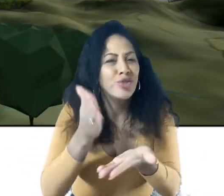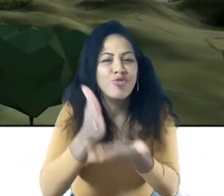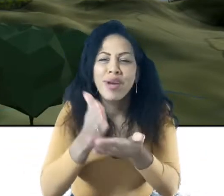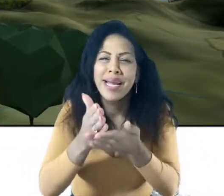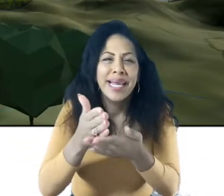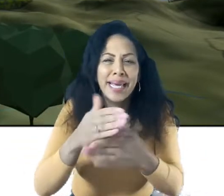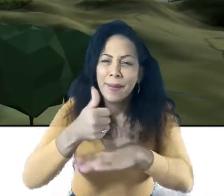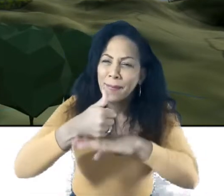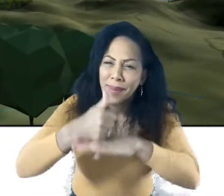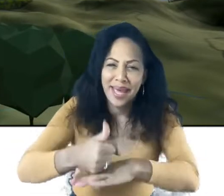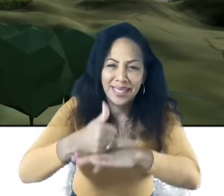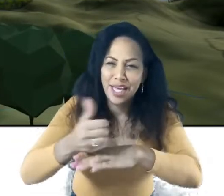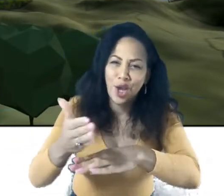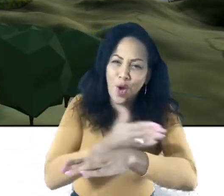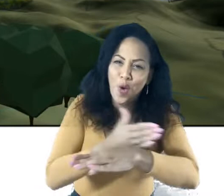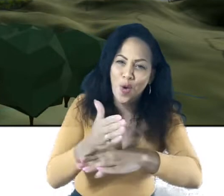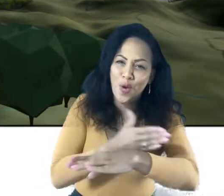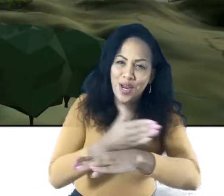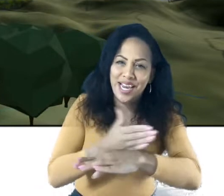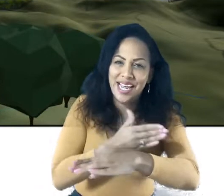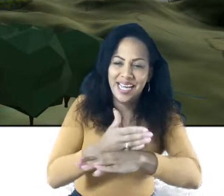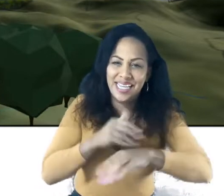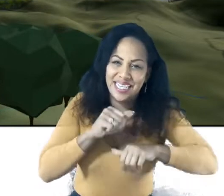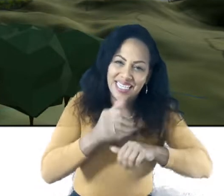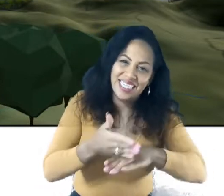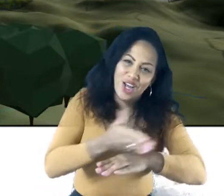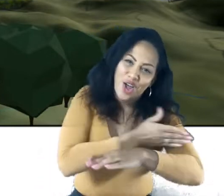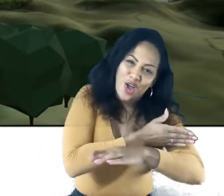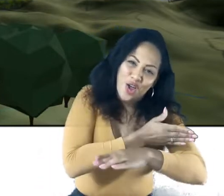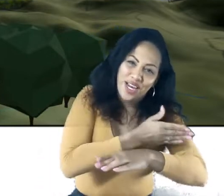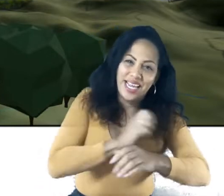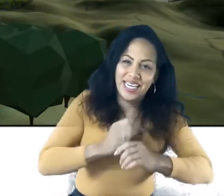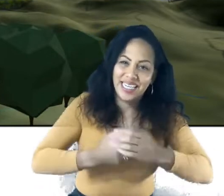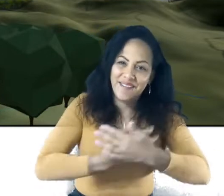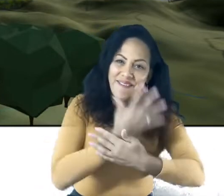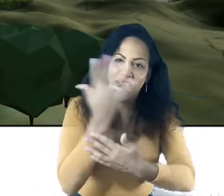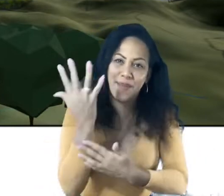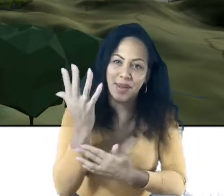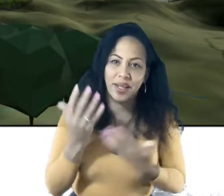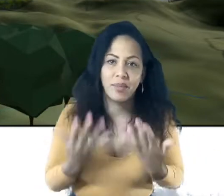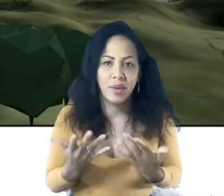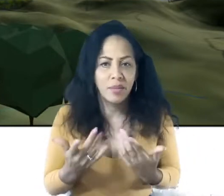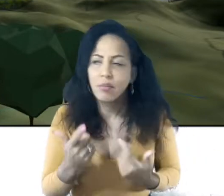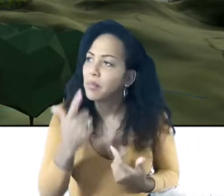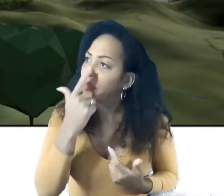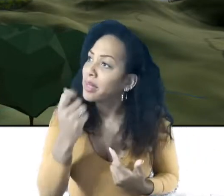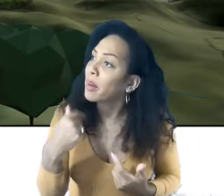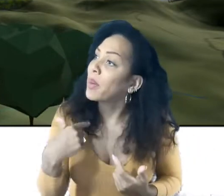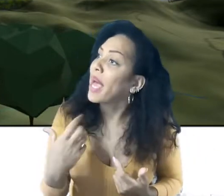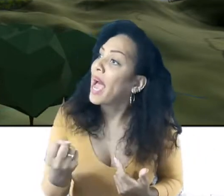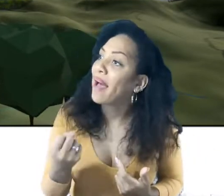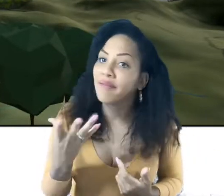sec. Well, I'll open up for you. Can we have some sound, Martin?